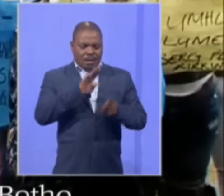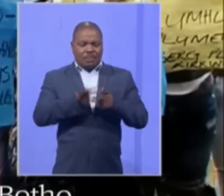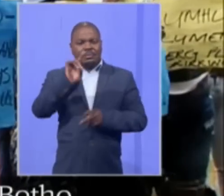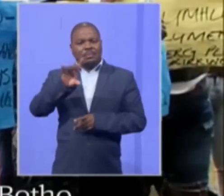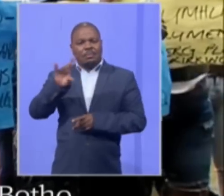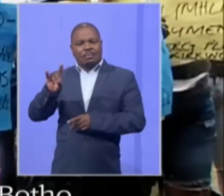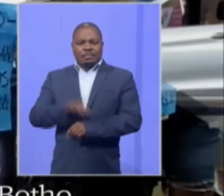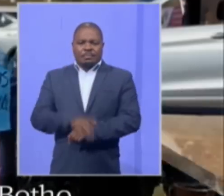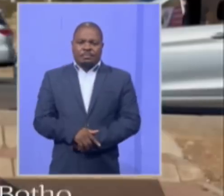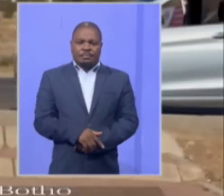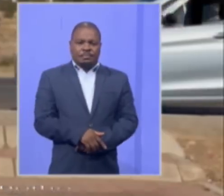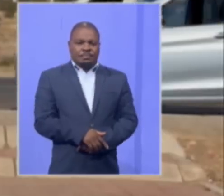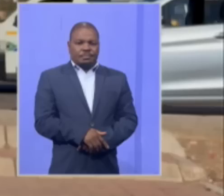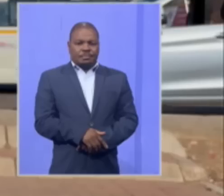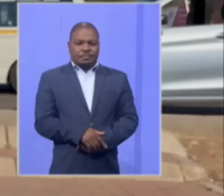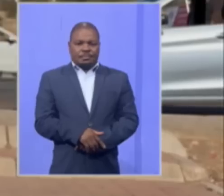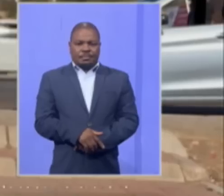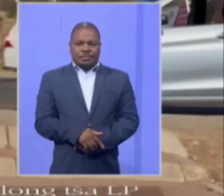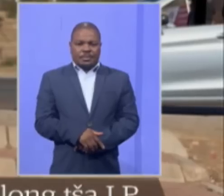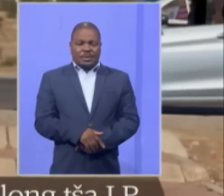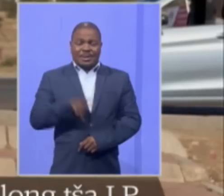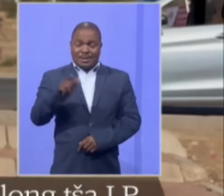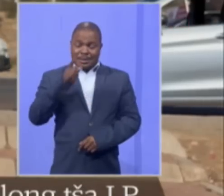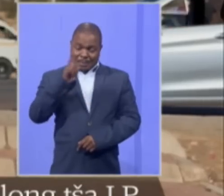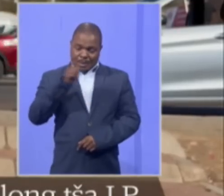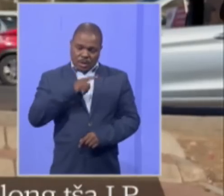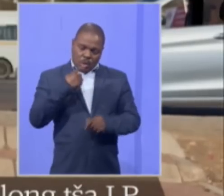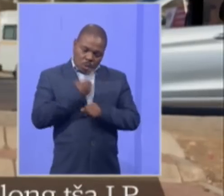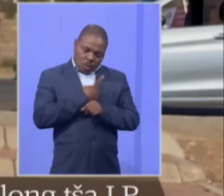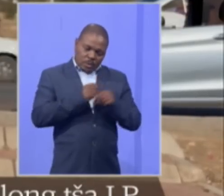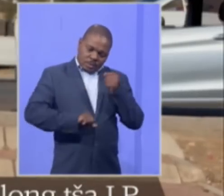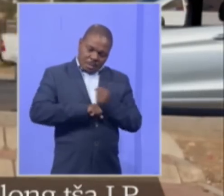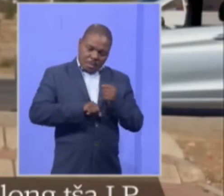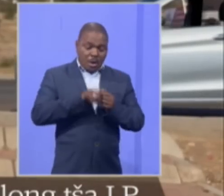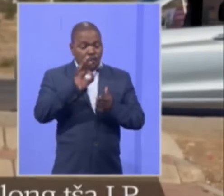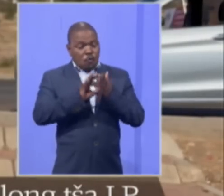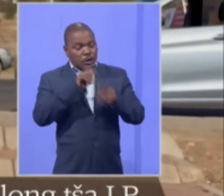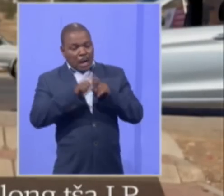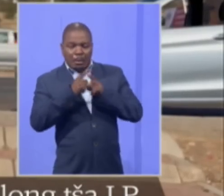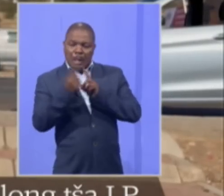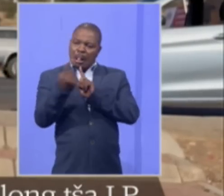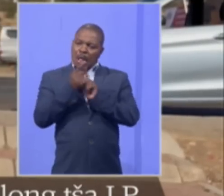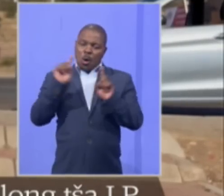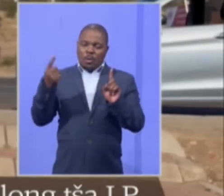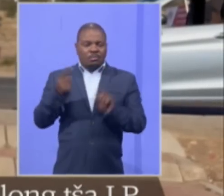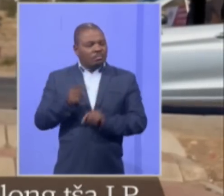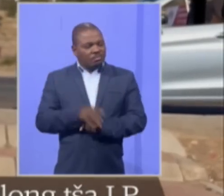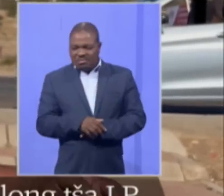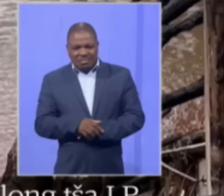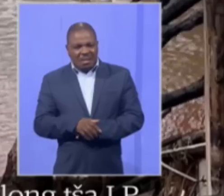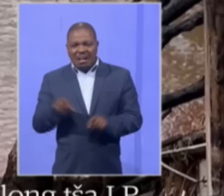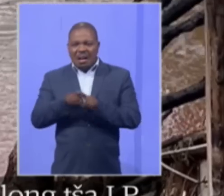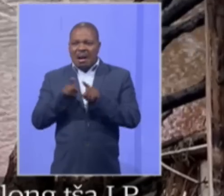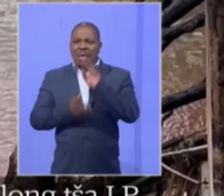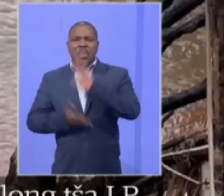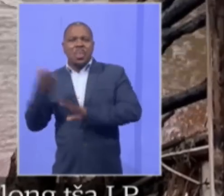Sharpeville. Ba re hlokomele ba se ka fore nyaka ka tšatši la diboutu fela ge ba re go ka re ile ka re ke mangelo ya